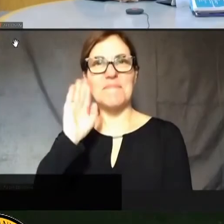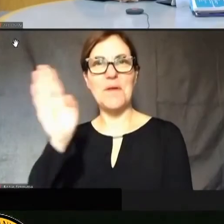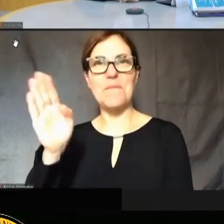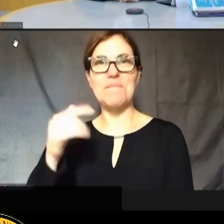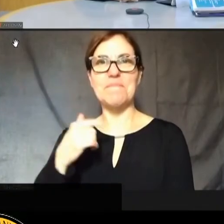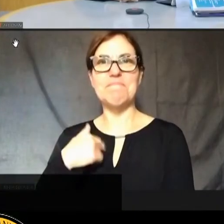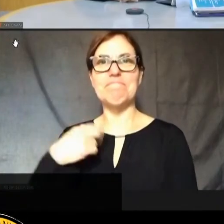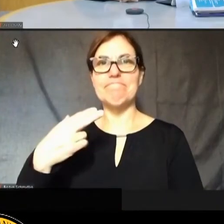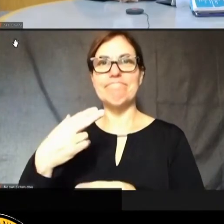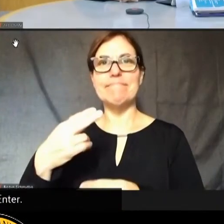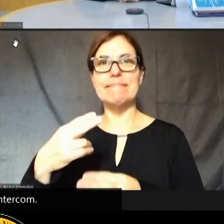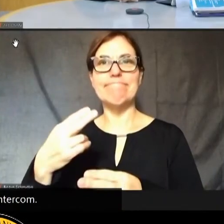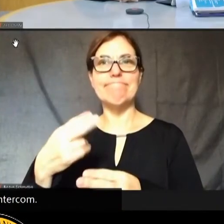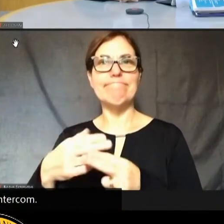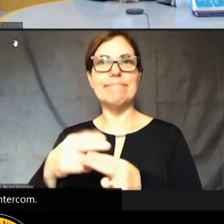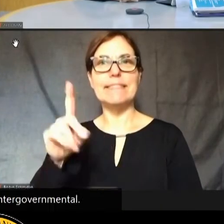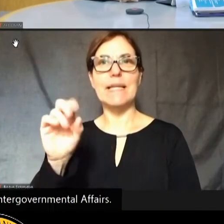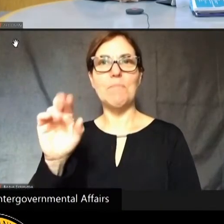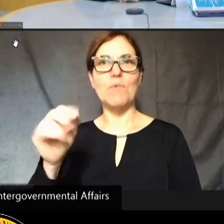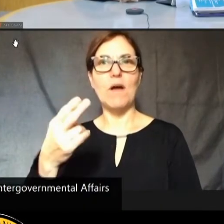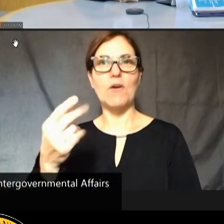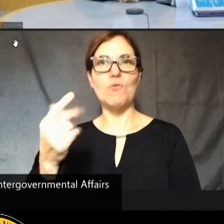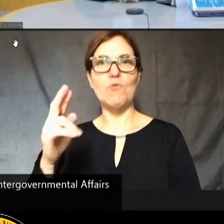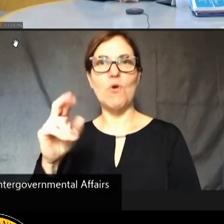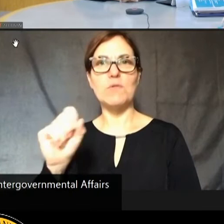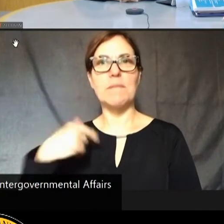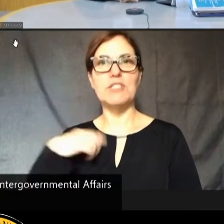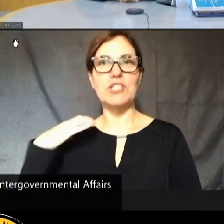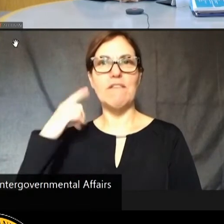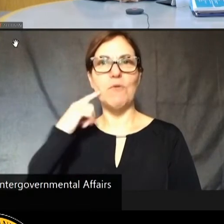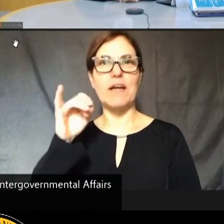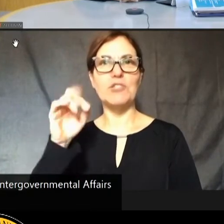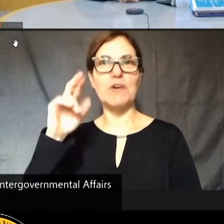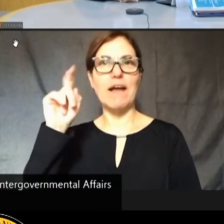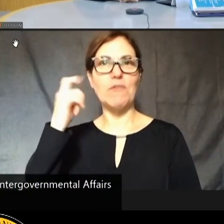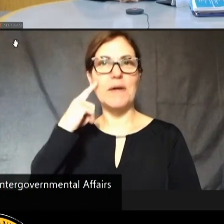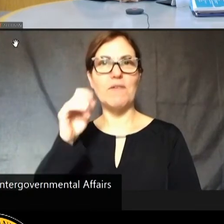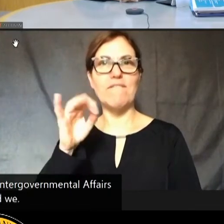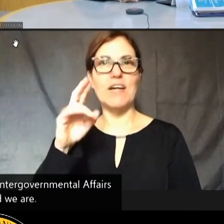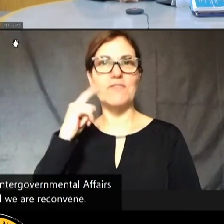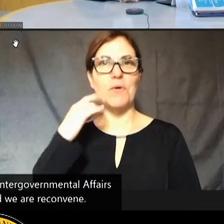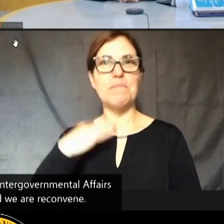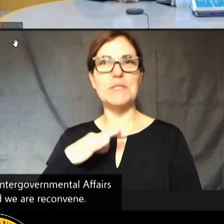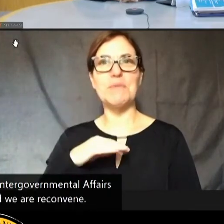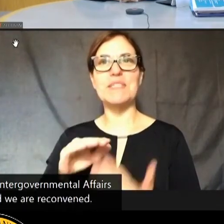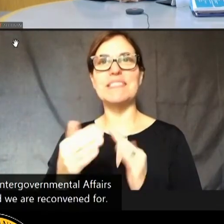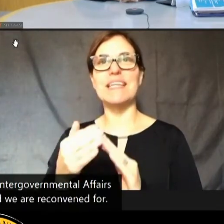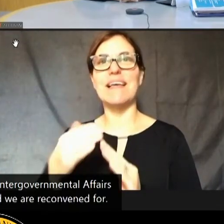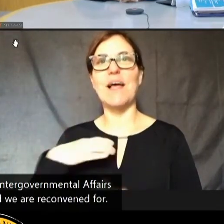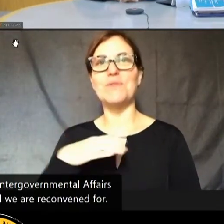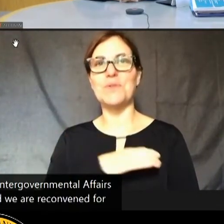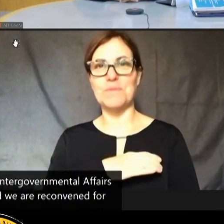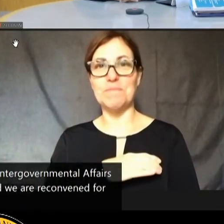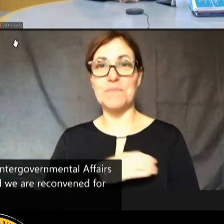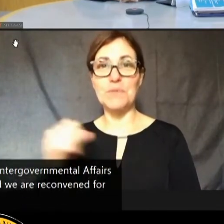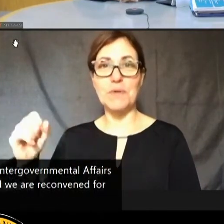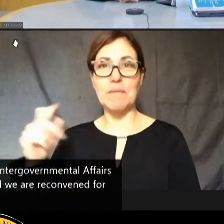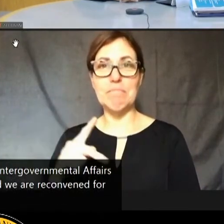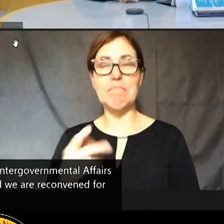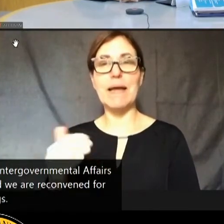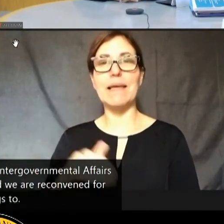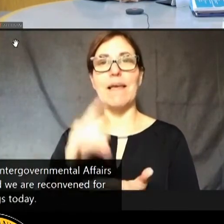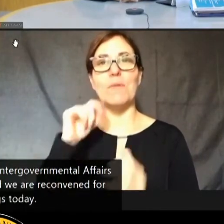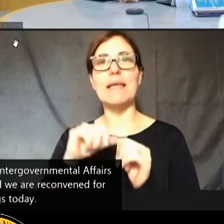So, Chair of Intergovernmental Affairs for Pittsburgh City Council. And we are reconvened for our continuing budget